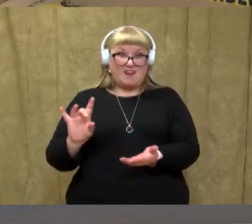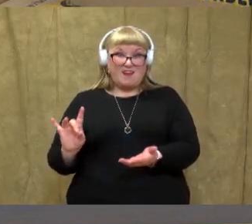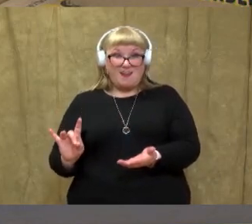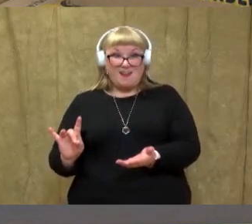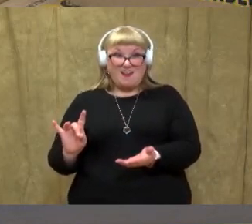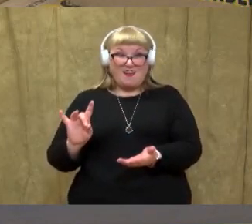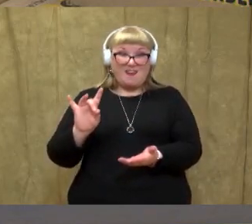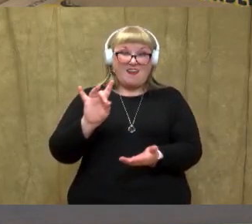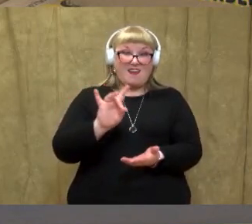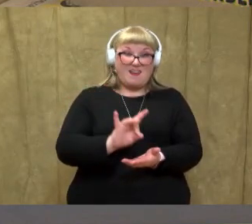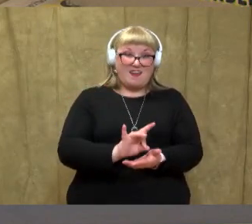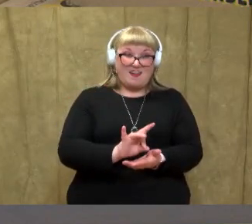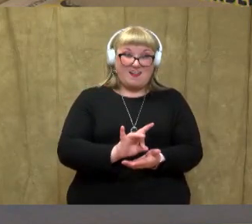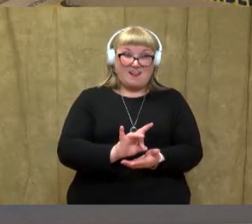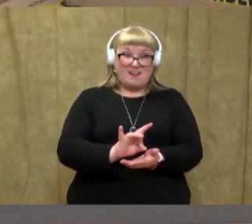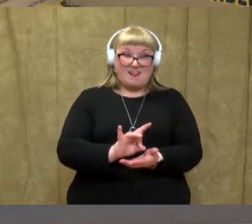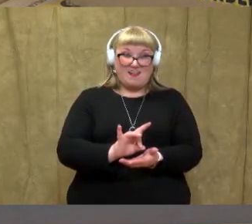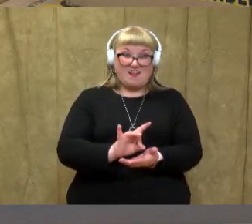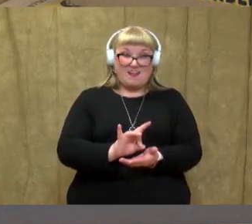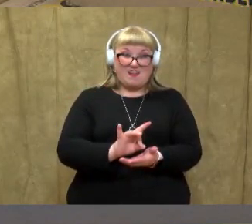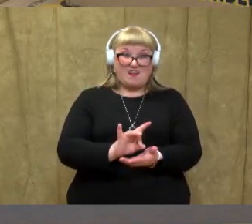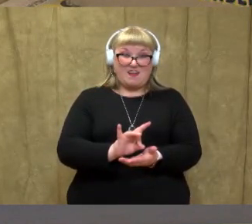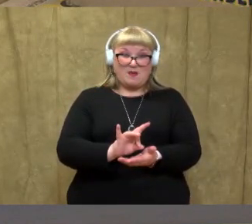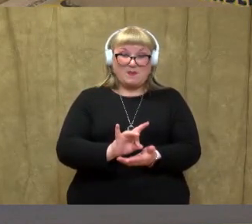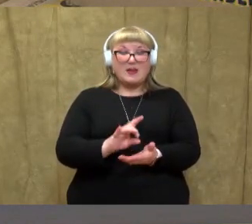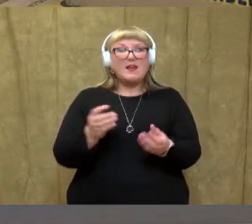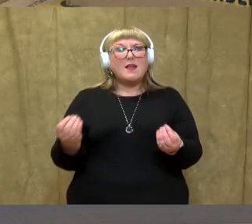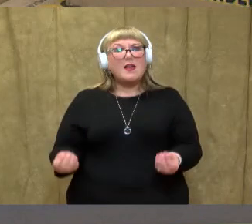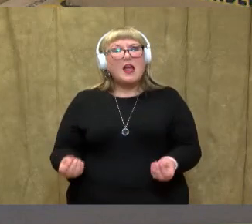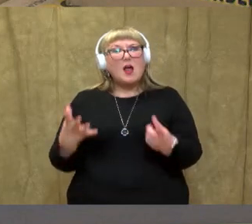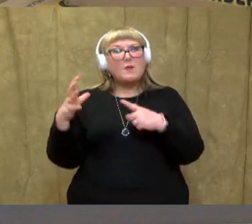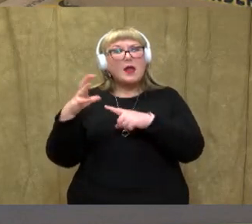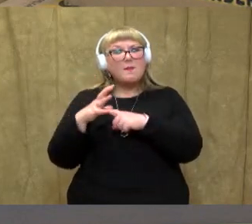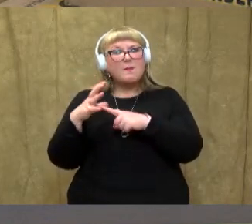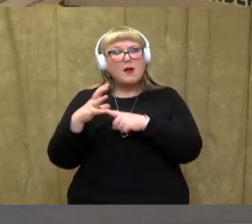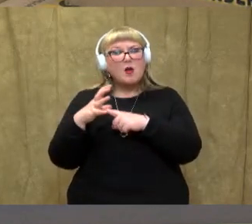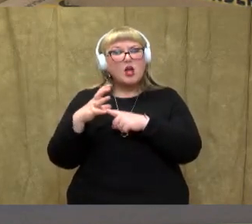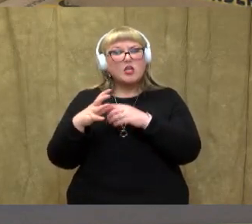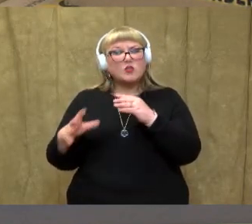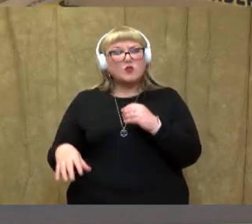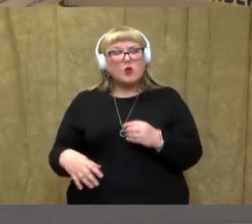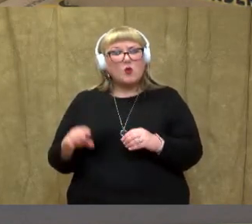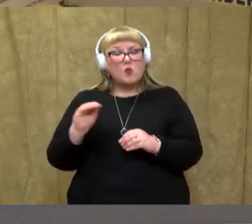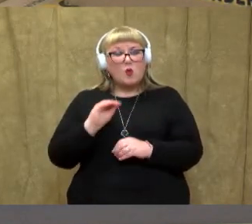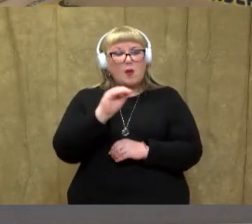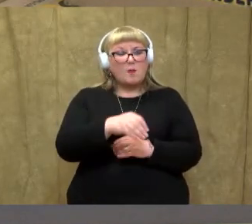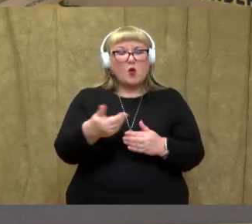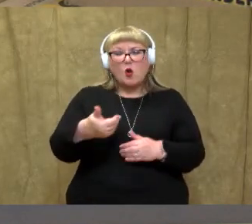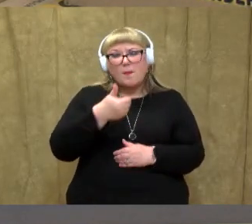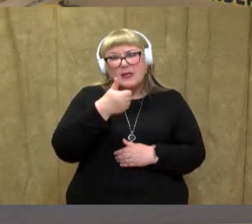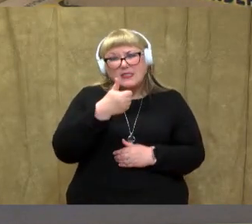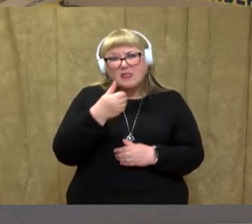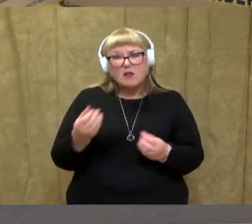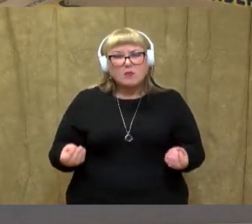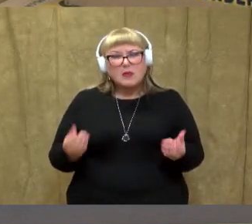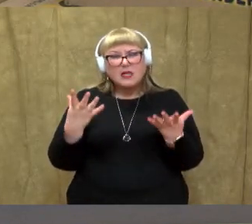7, 8. How many mushrooms did we put on our pizza? We